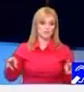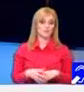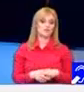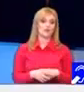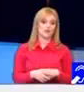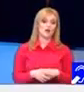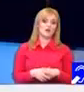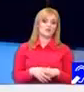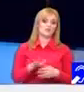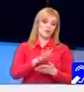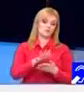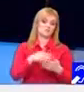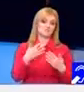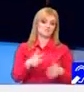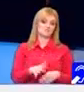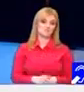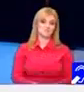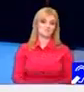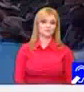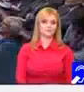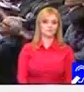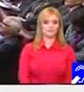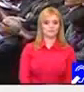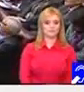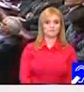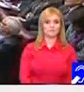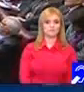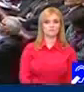mai târziu a cerut permisiunea să-și prezinte demisia.